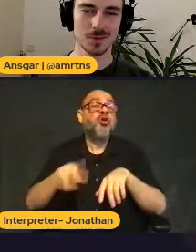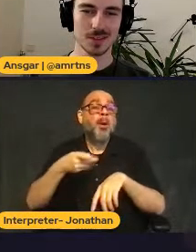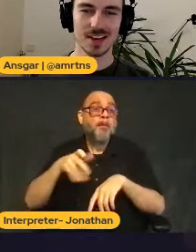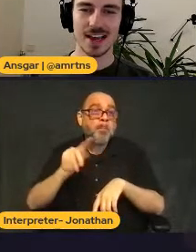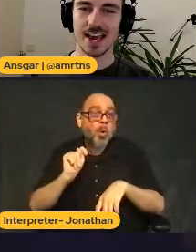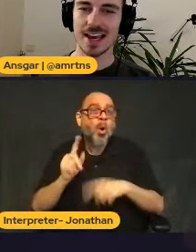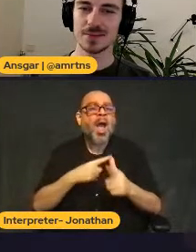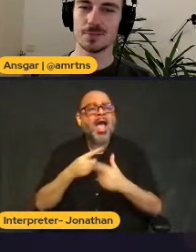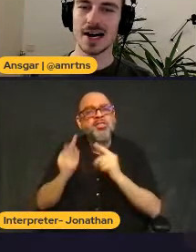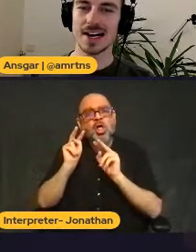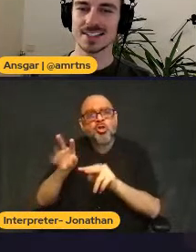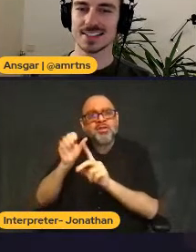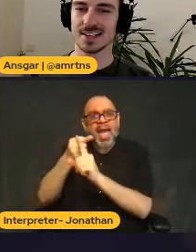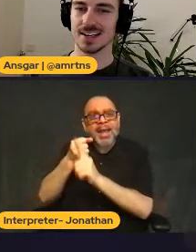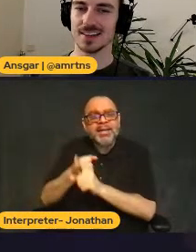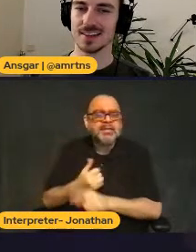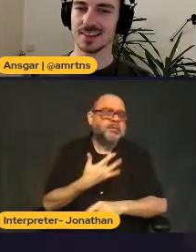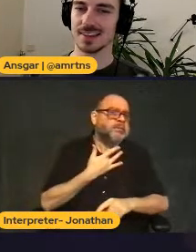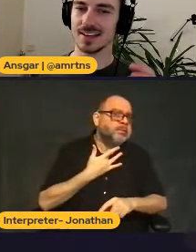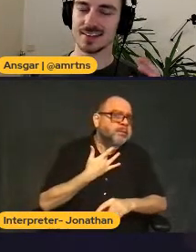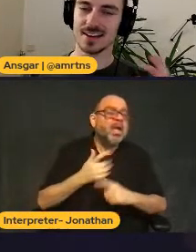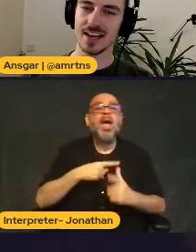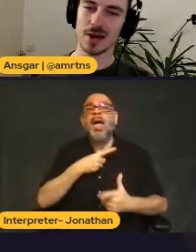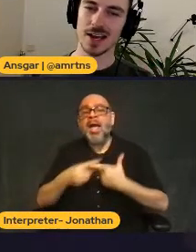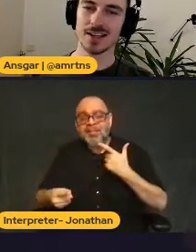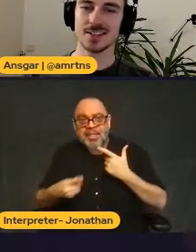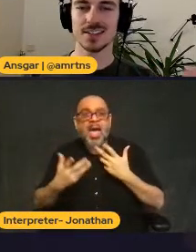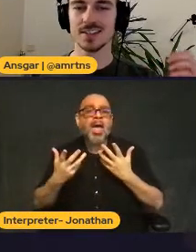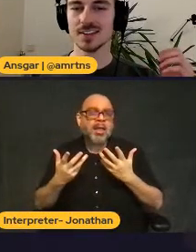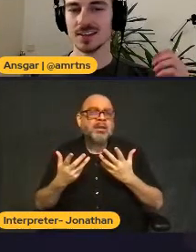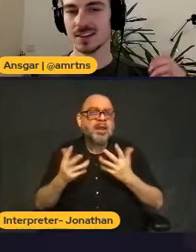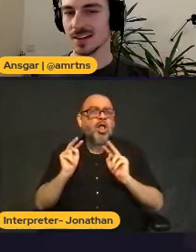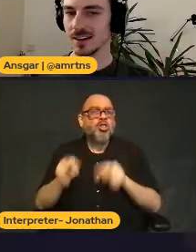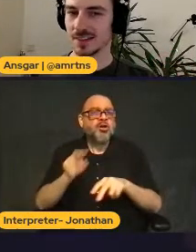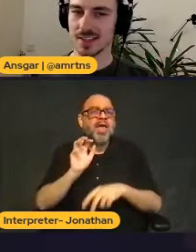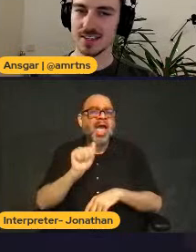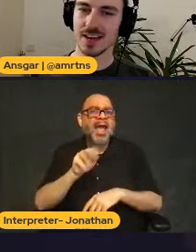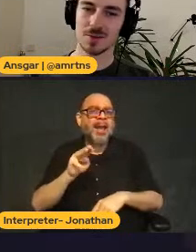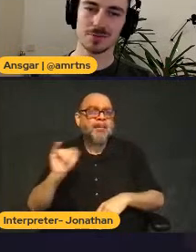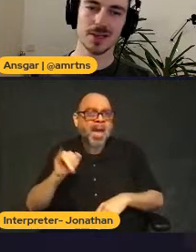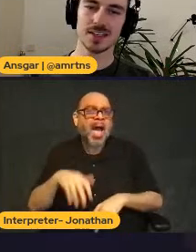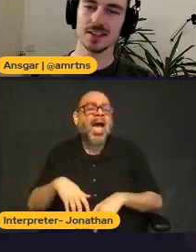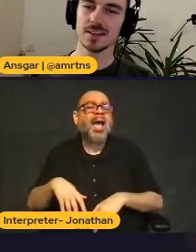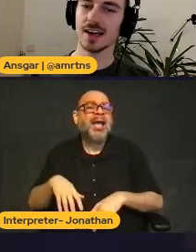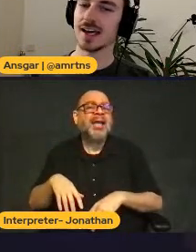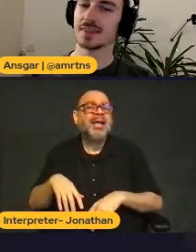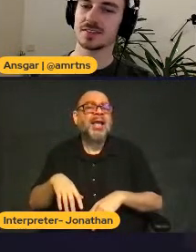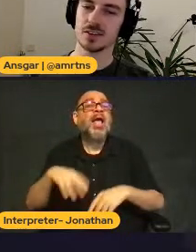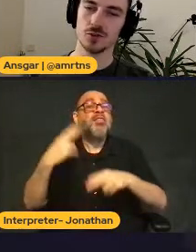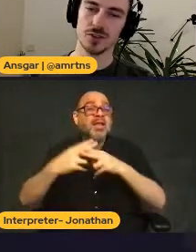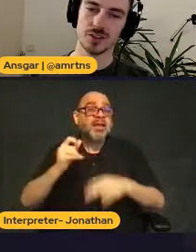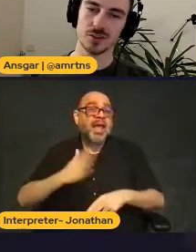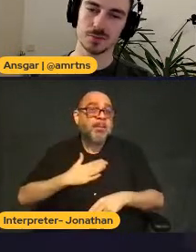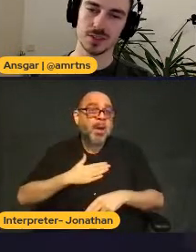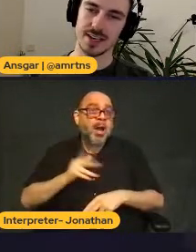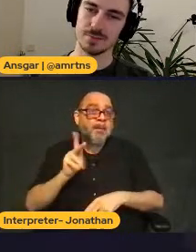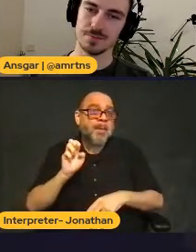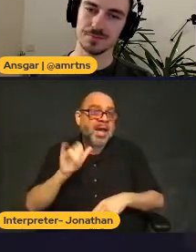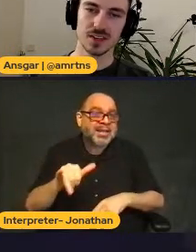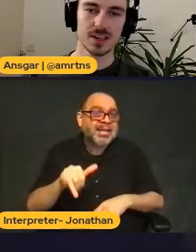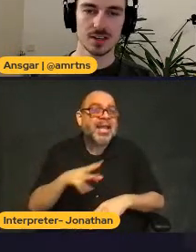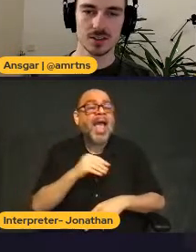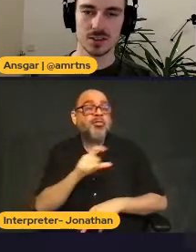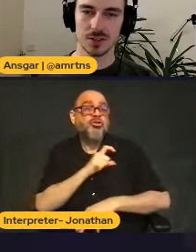instance, and pass that AMI ID, the key name of my key, and the security group's